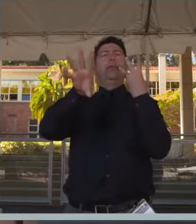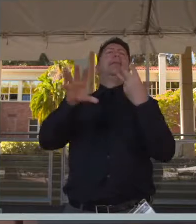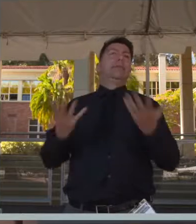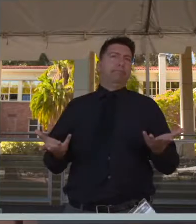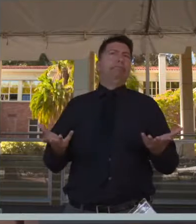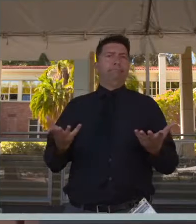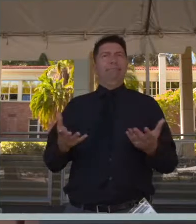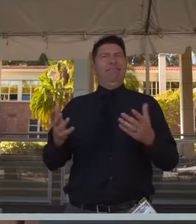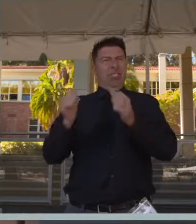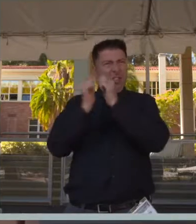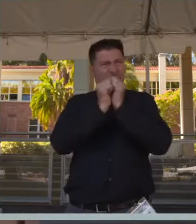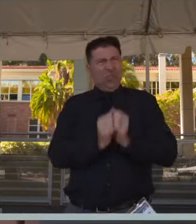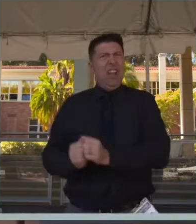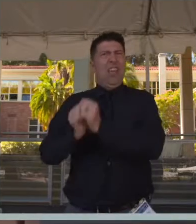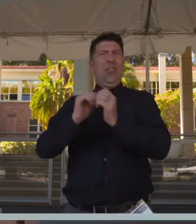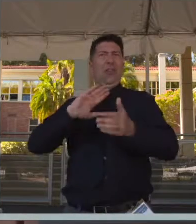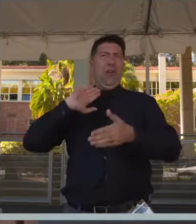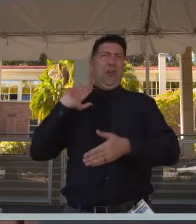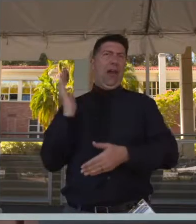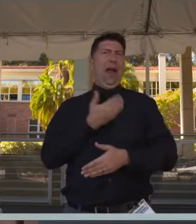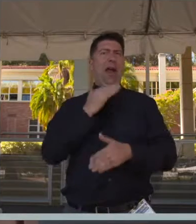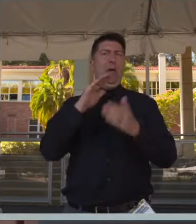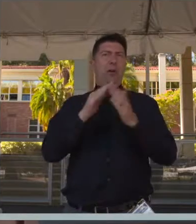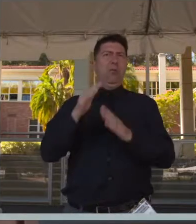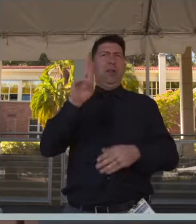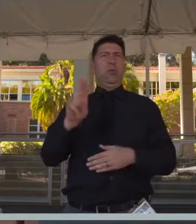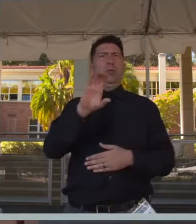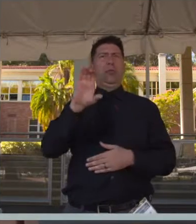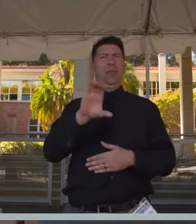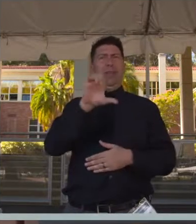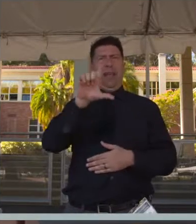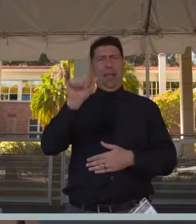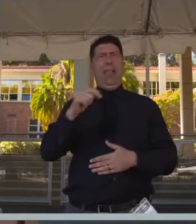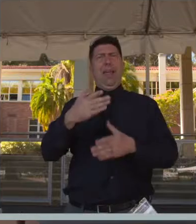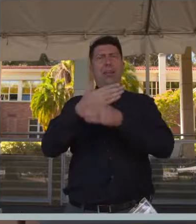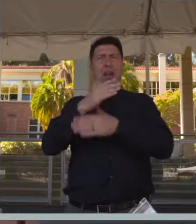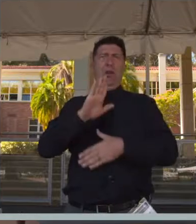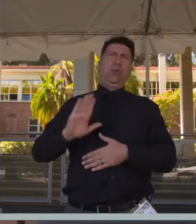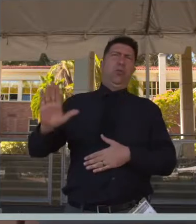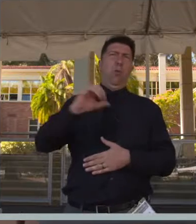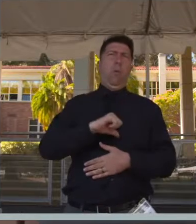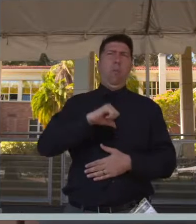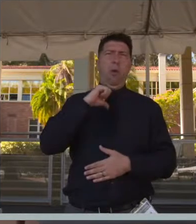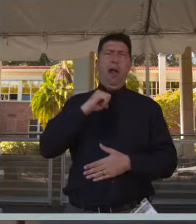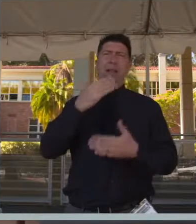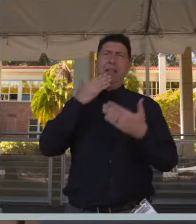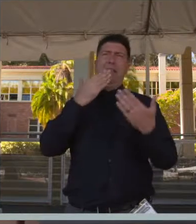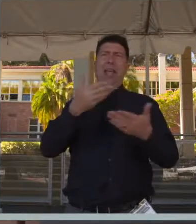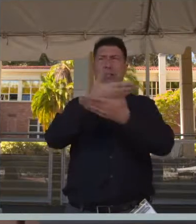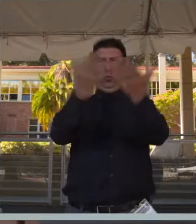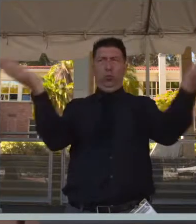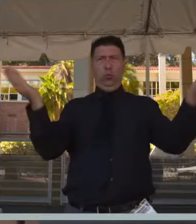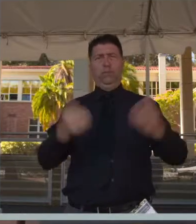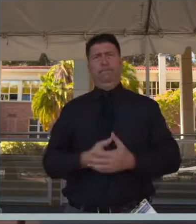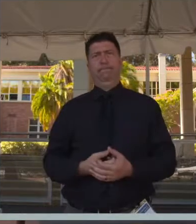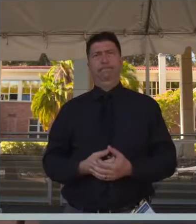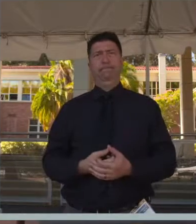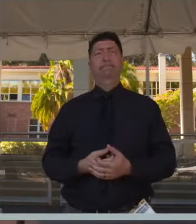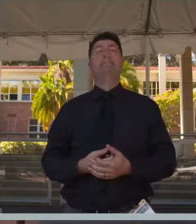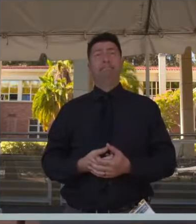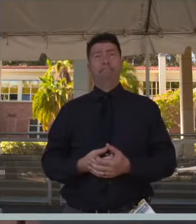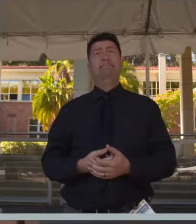together, our entire community at UCLA shares your pride and thanks you. At